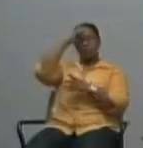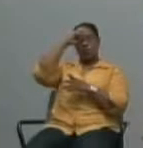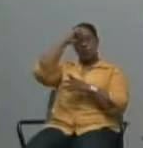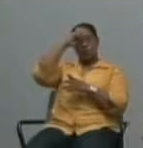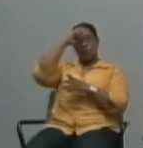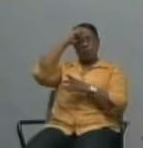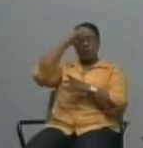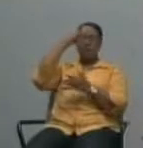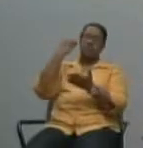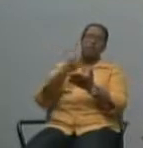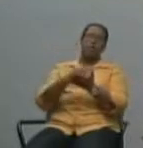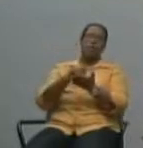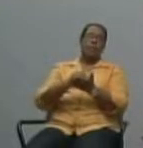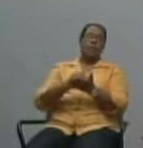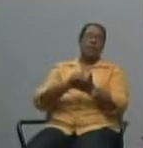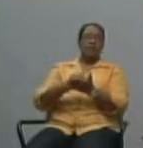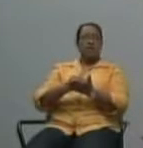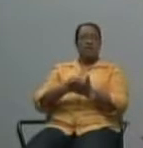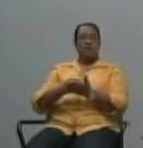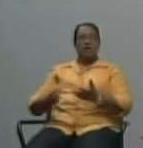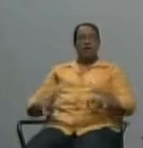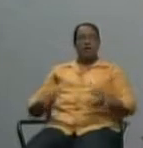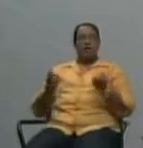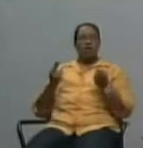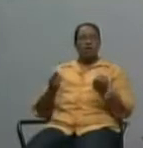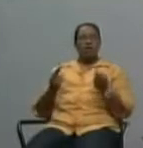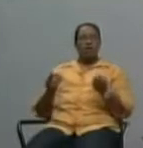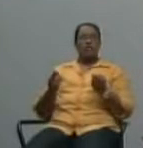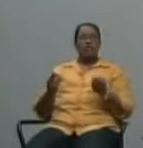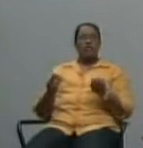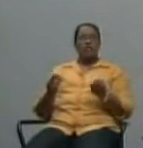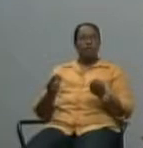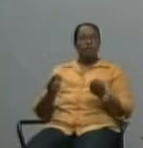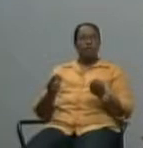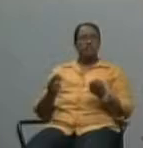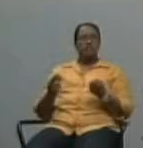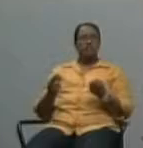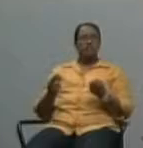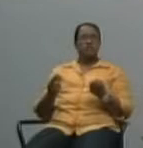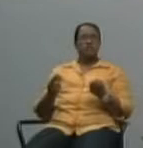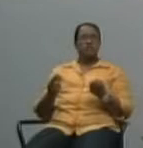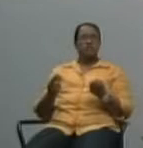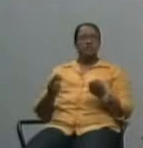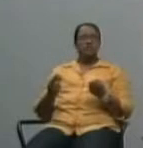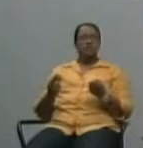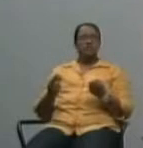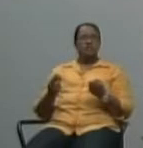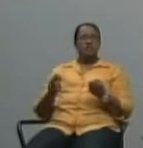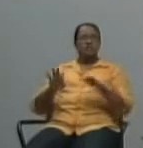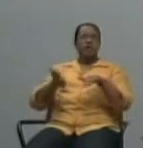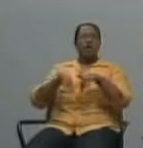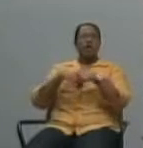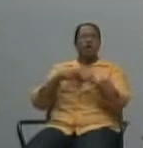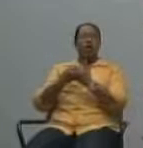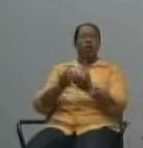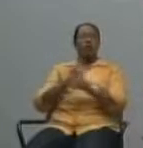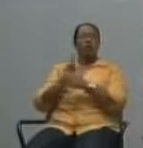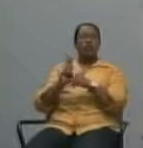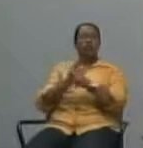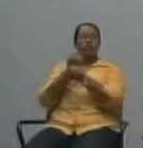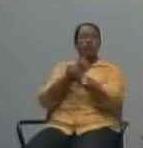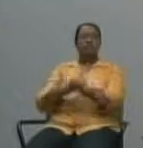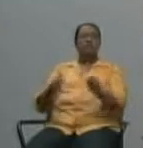make money, wealth, not the goals of our life, but instruments of our salvation. Amen.